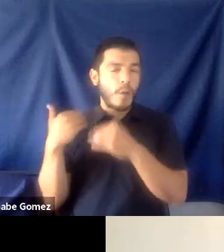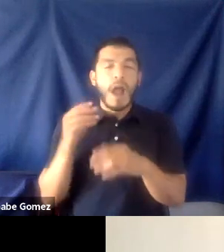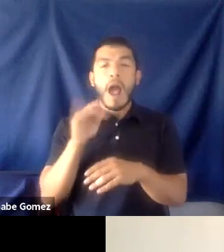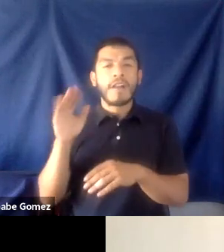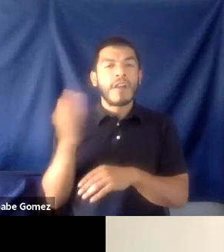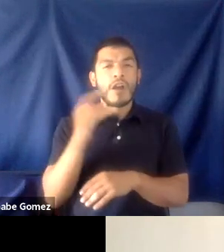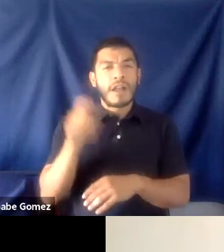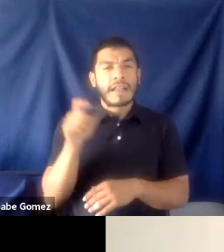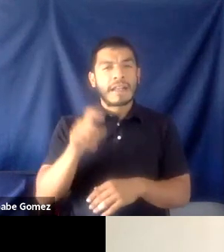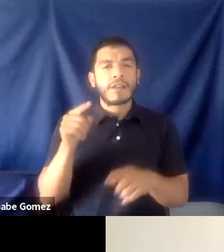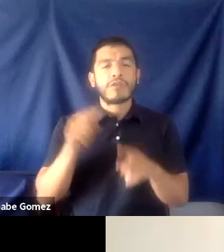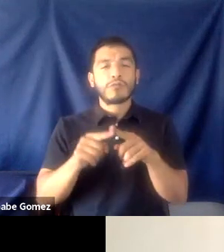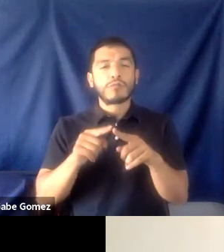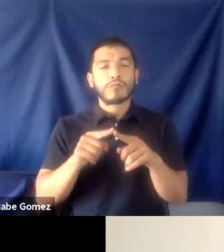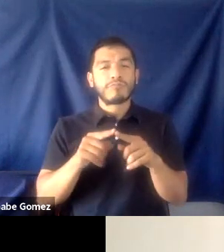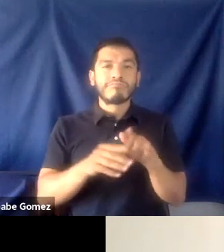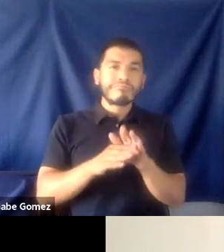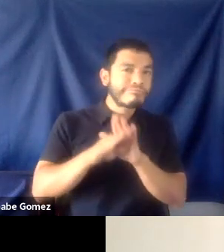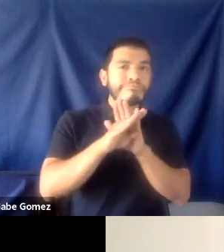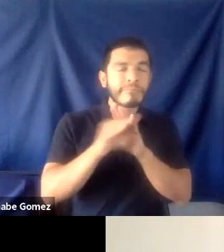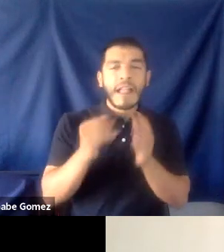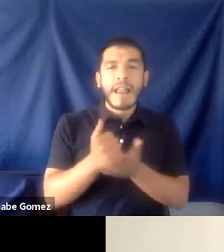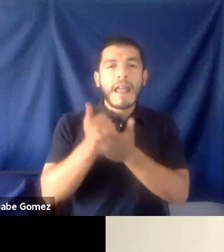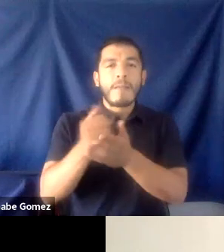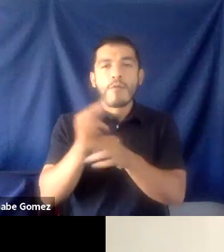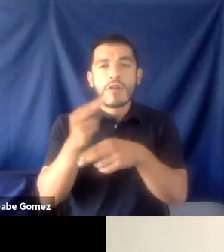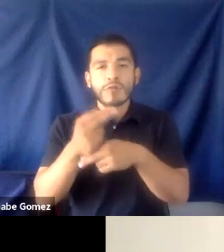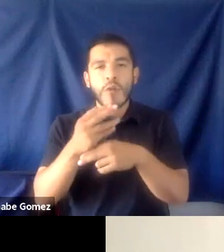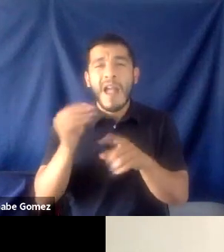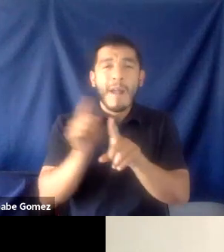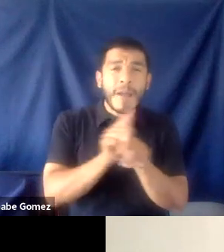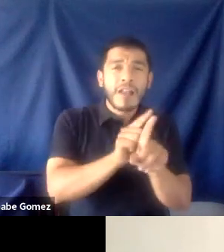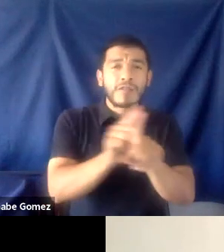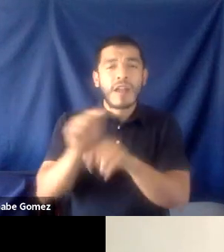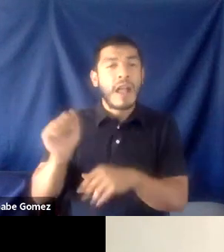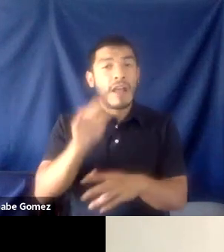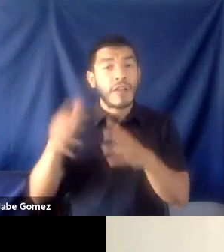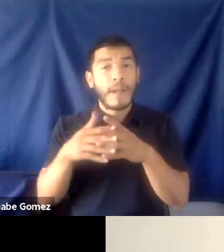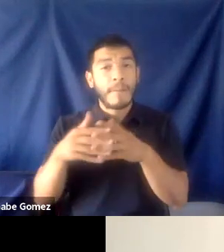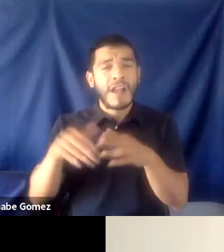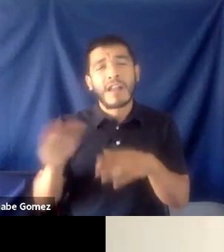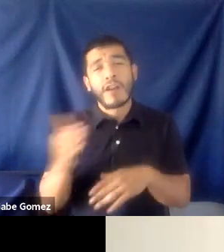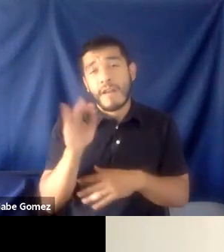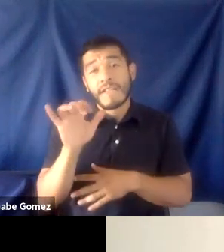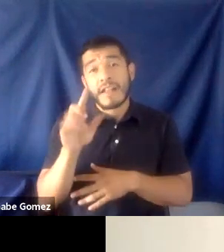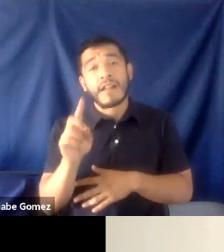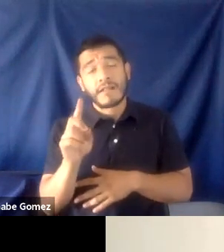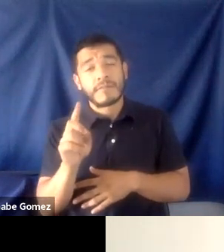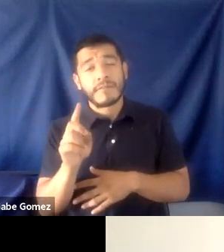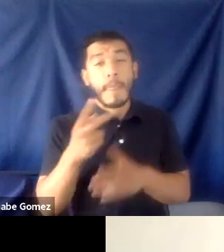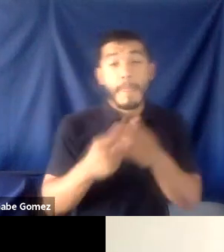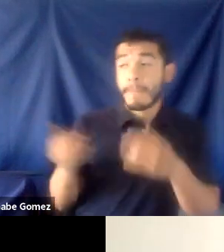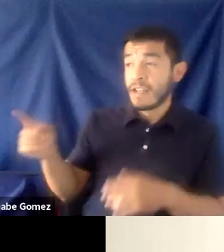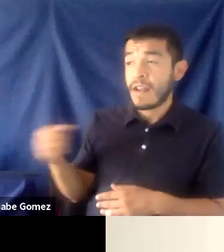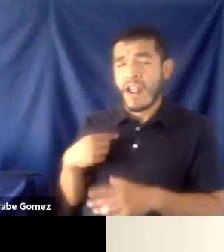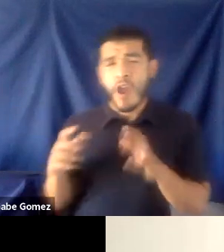to sort of uplift and help resource and mentor Asian Americans in this field. Both he and I have been